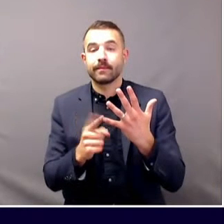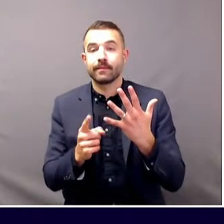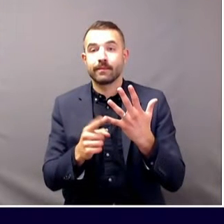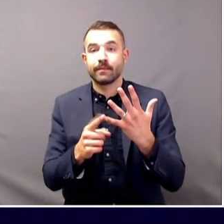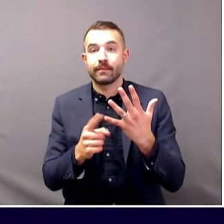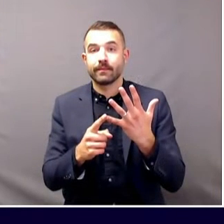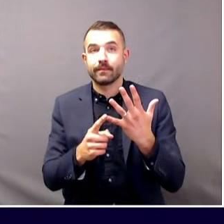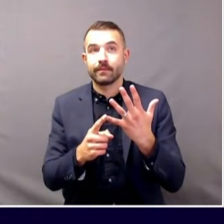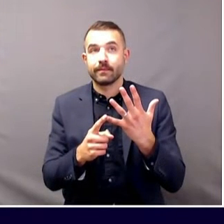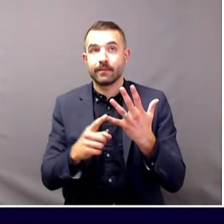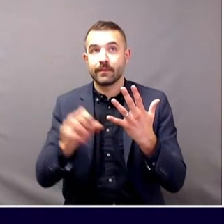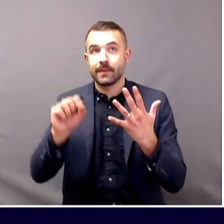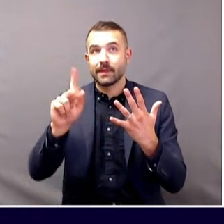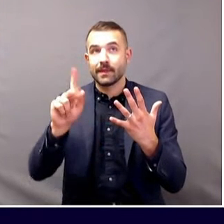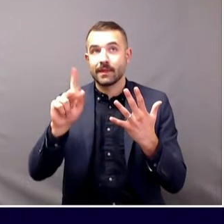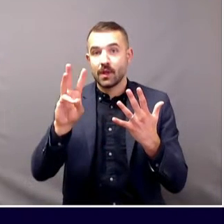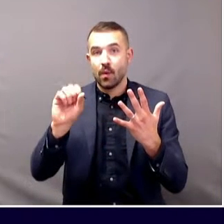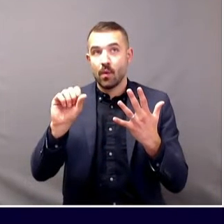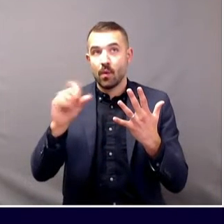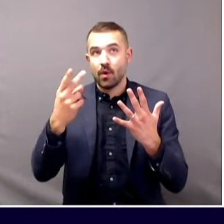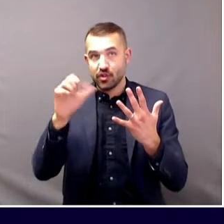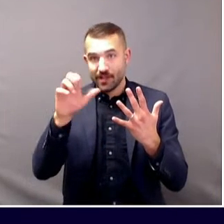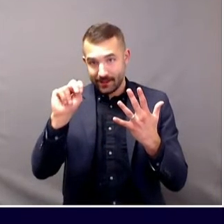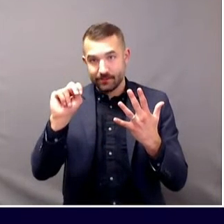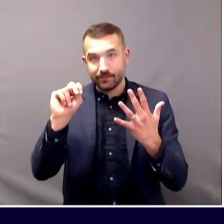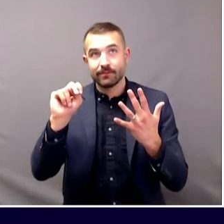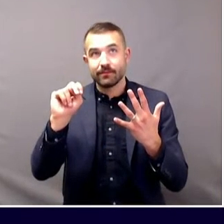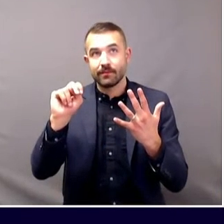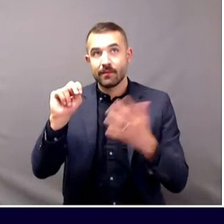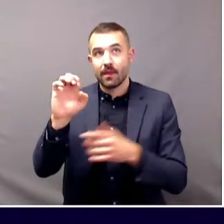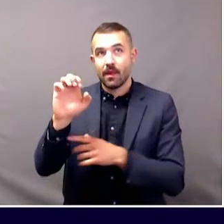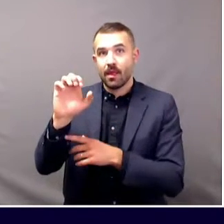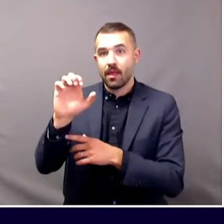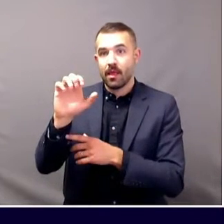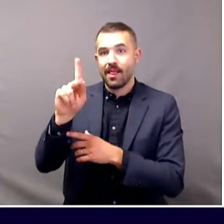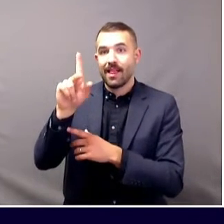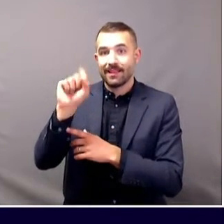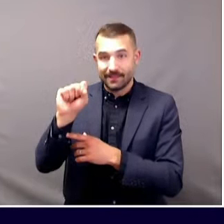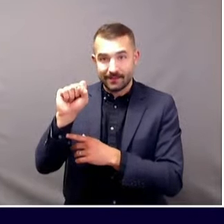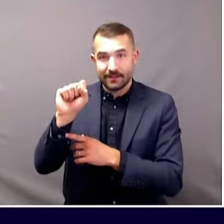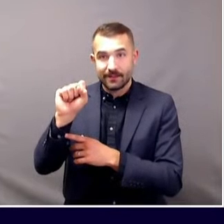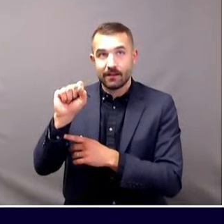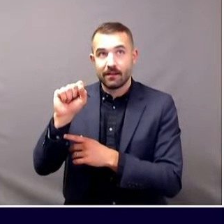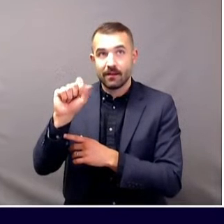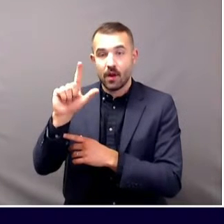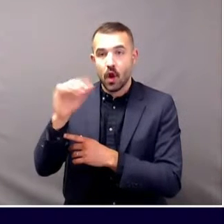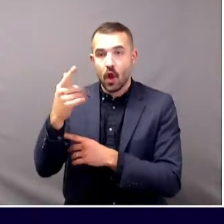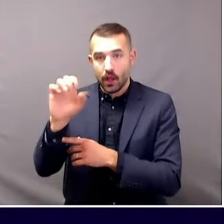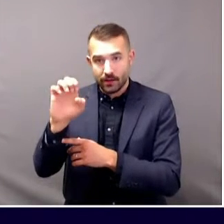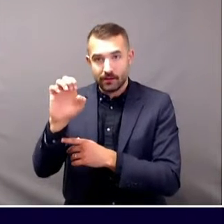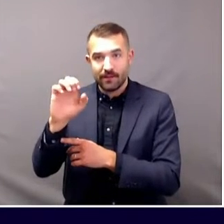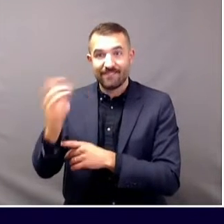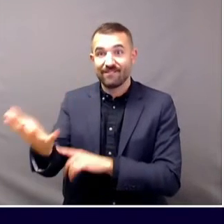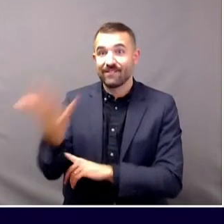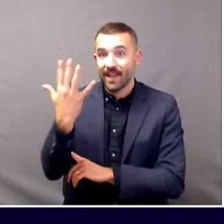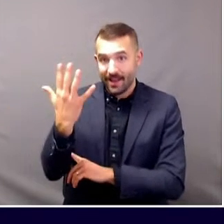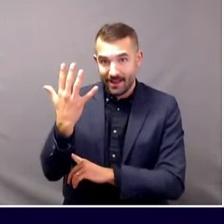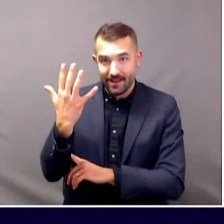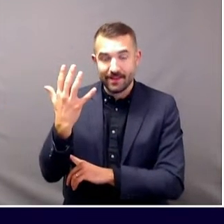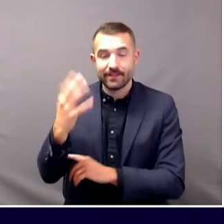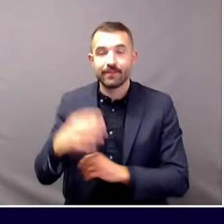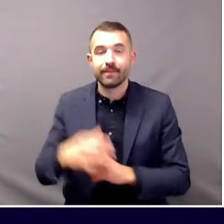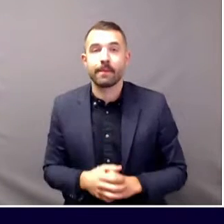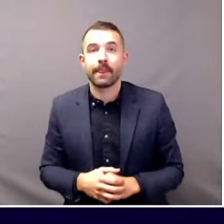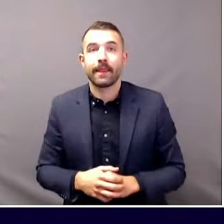the Skowhegan-Madison Elks Lodge, where we've detected 5 cases. Now, I'd like to make 2